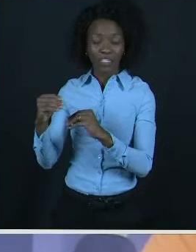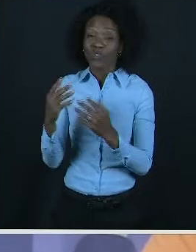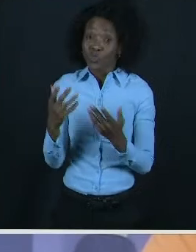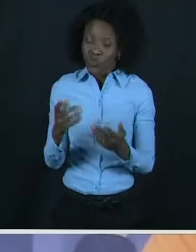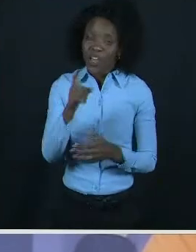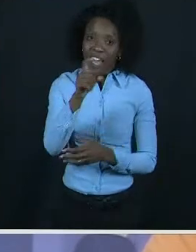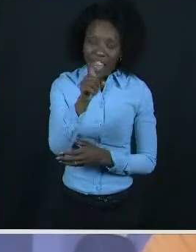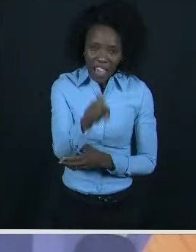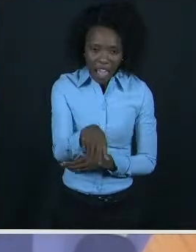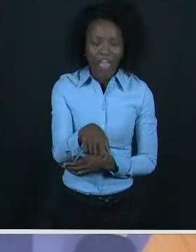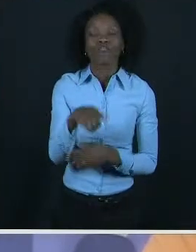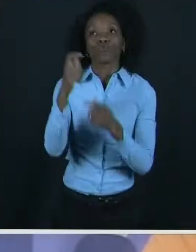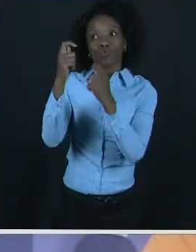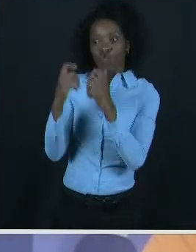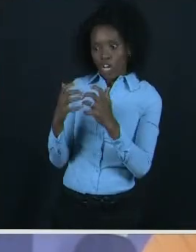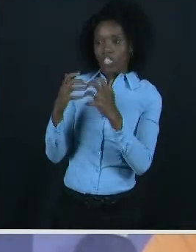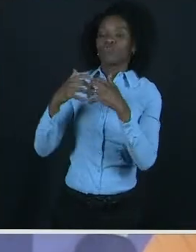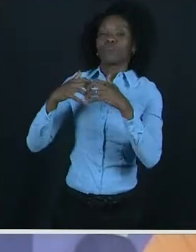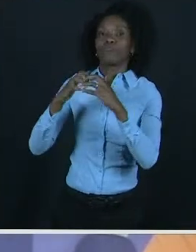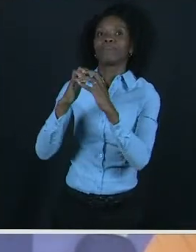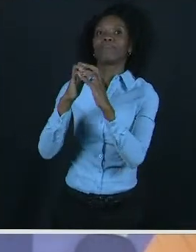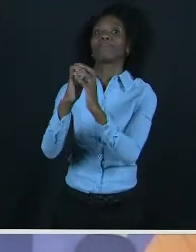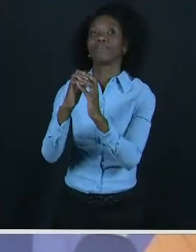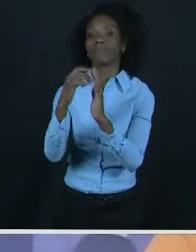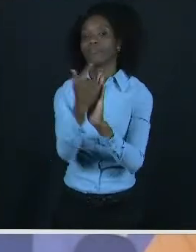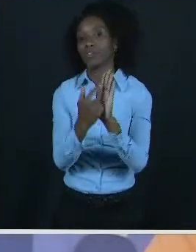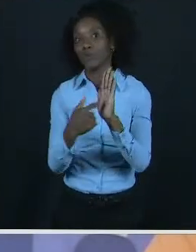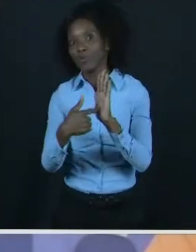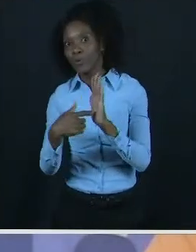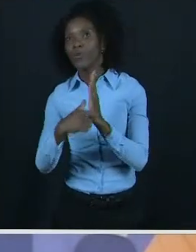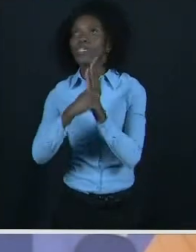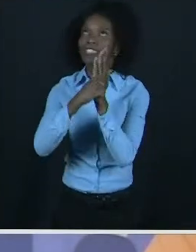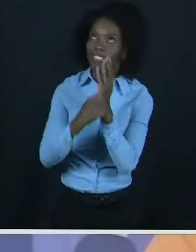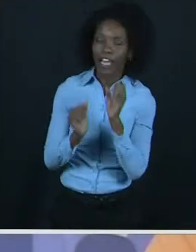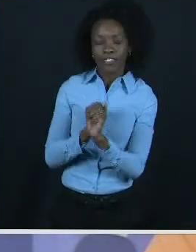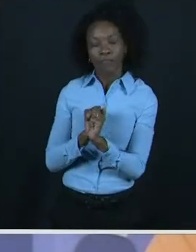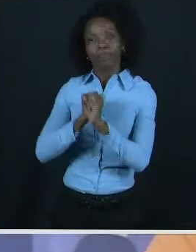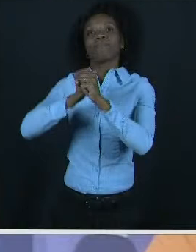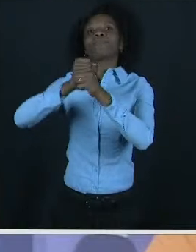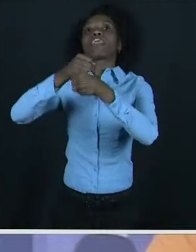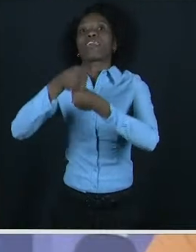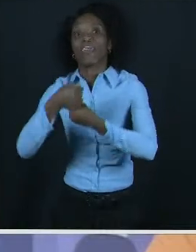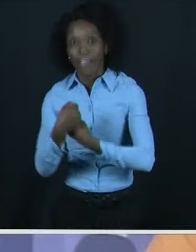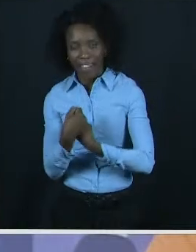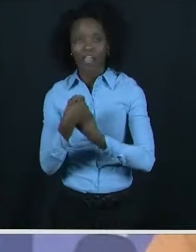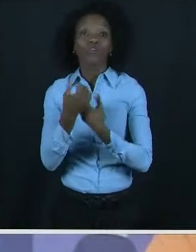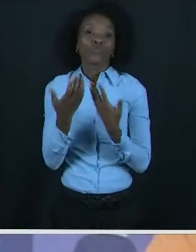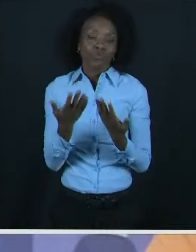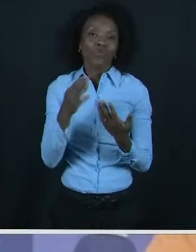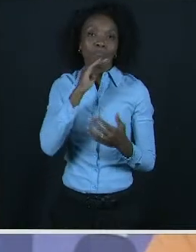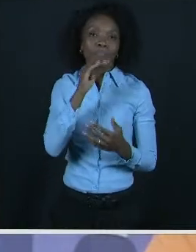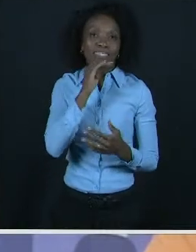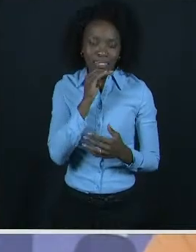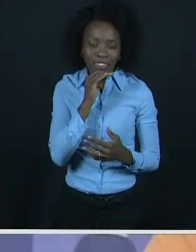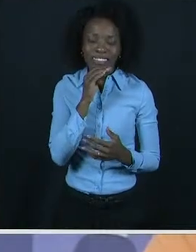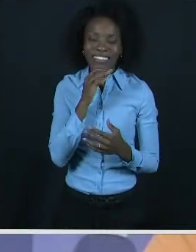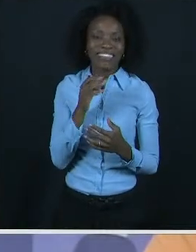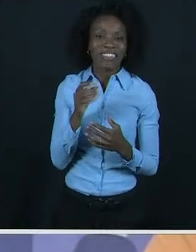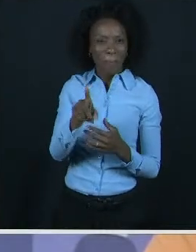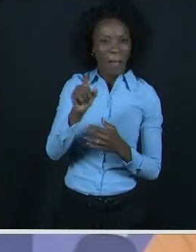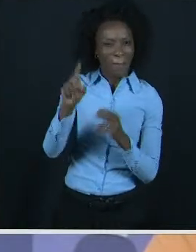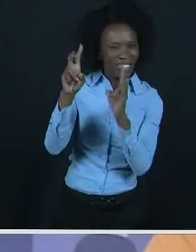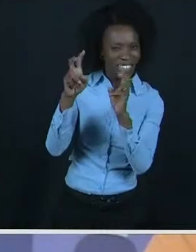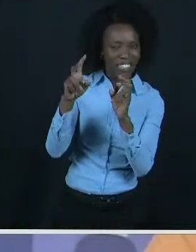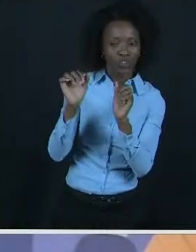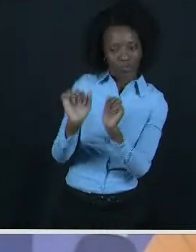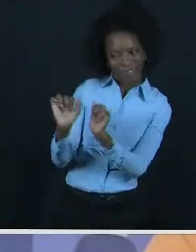crafted by Treasury, and that is a matter that has to belong to the full